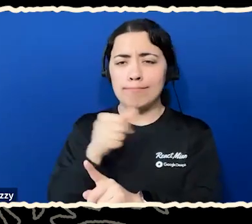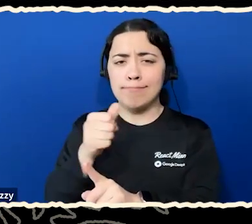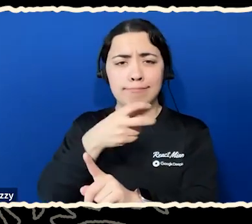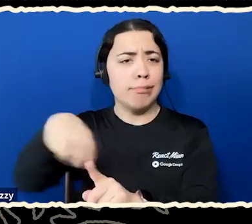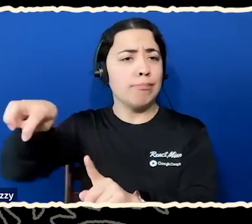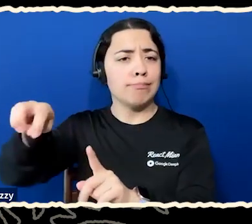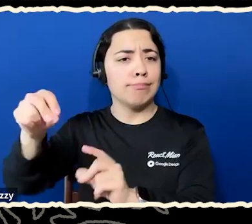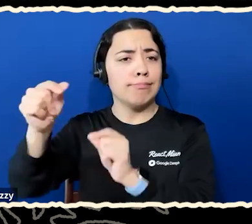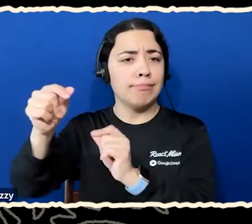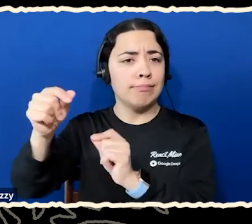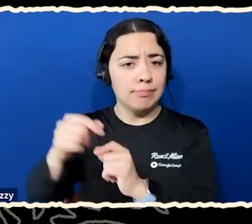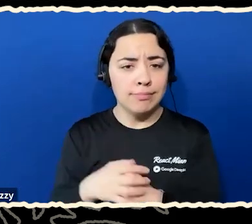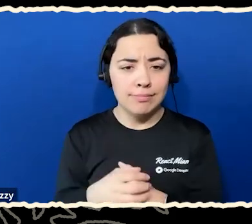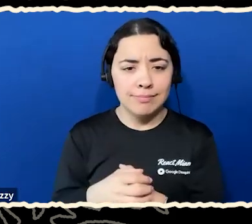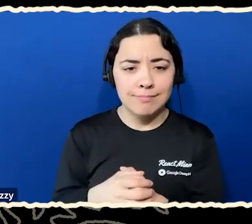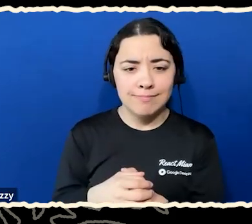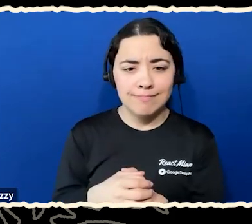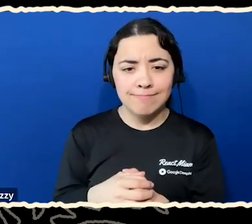flickers or intermediate states.